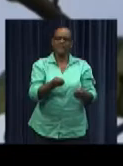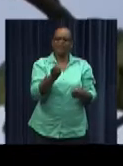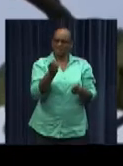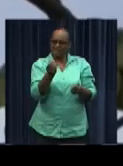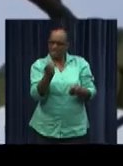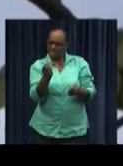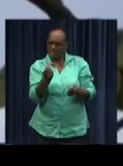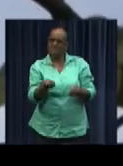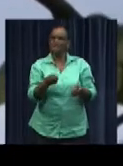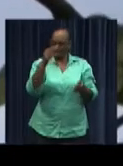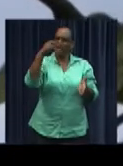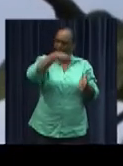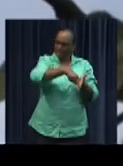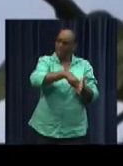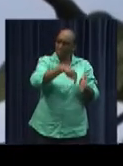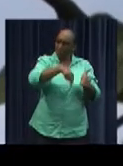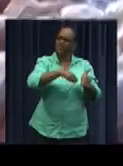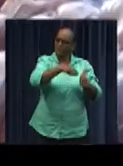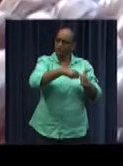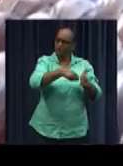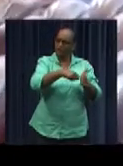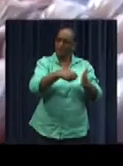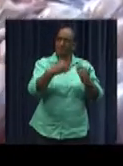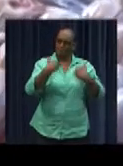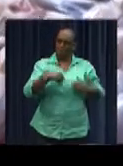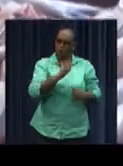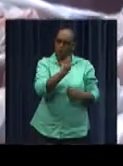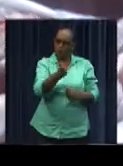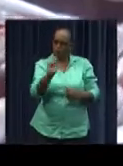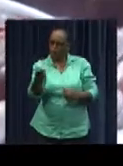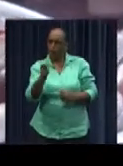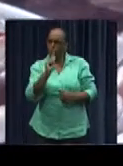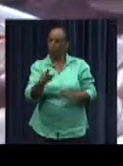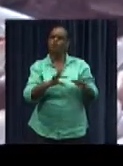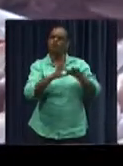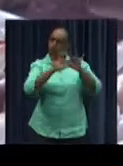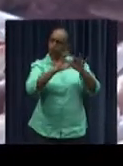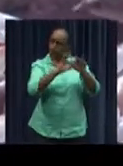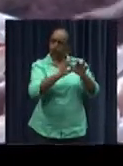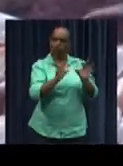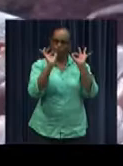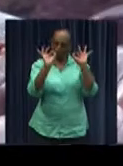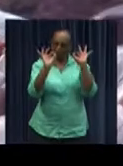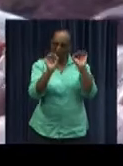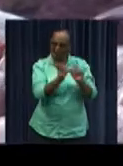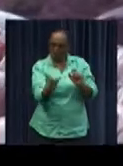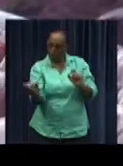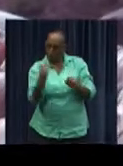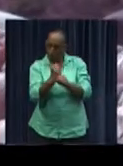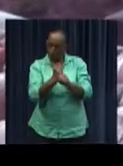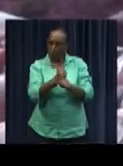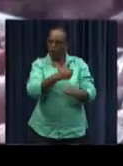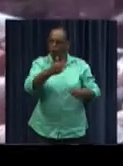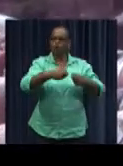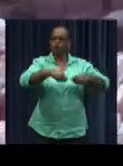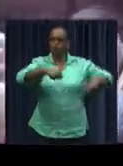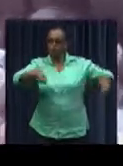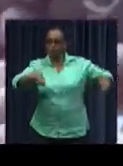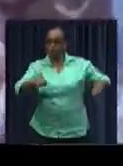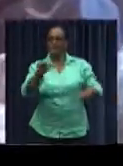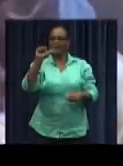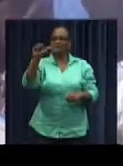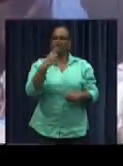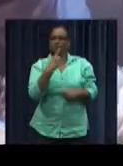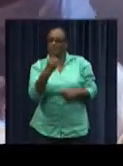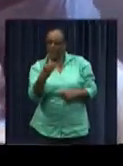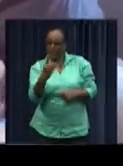Chilean government has made the financial resources available for this project. Consumers should be able to rely